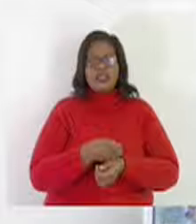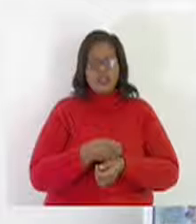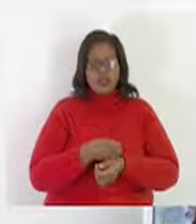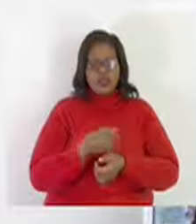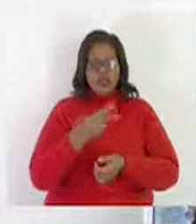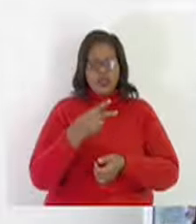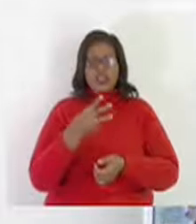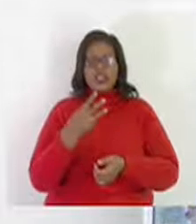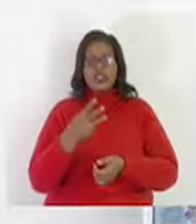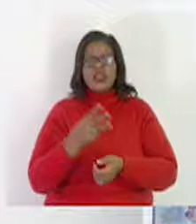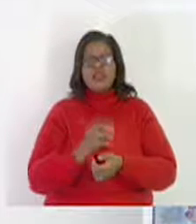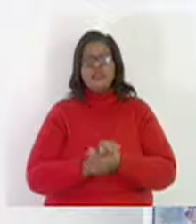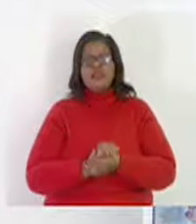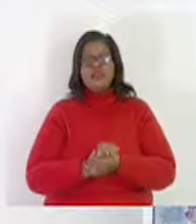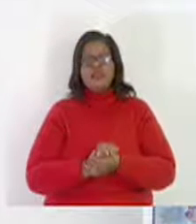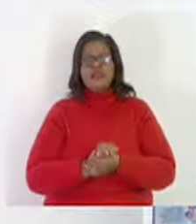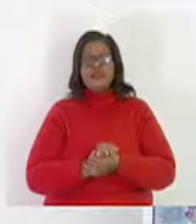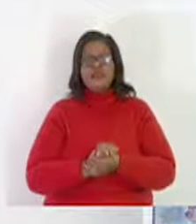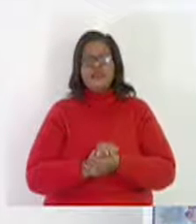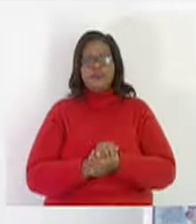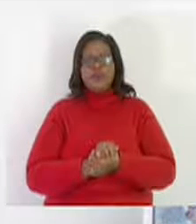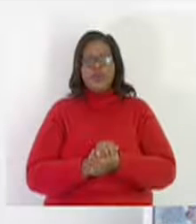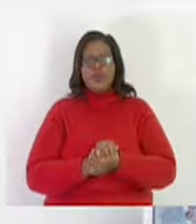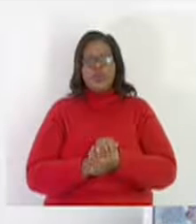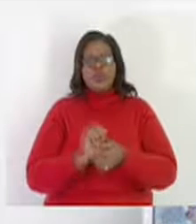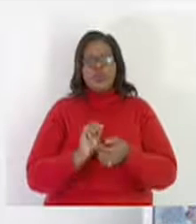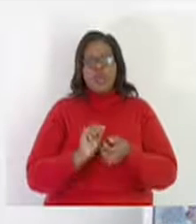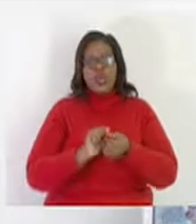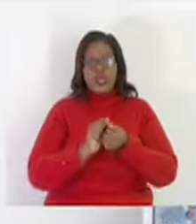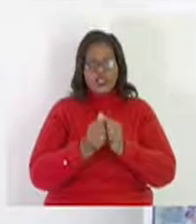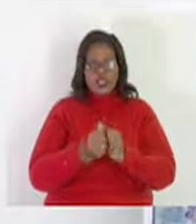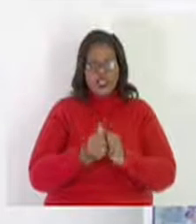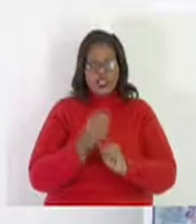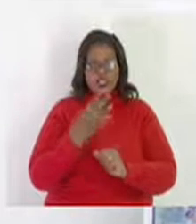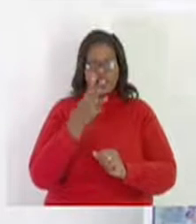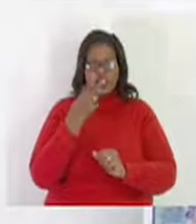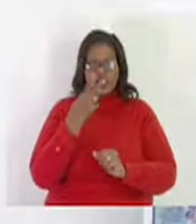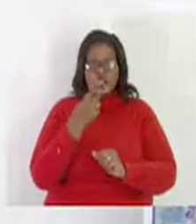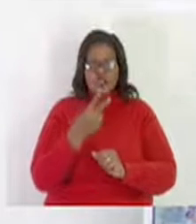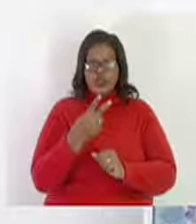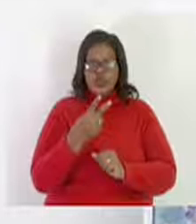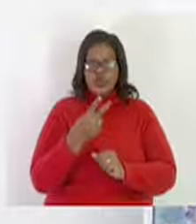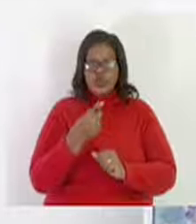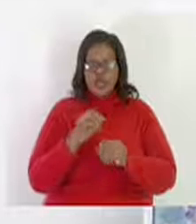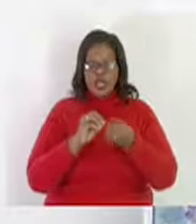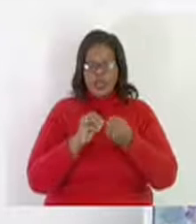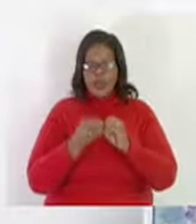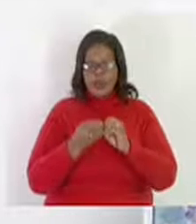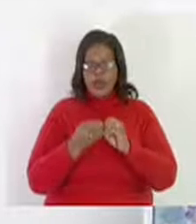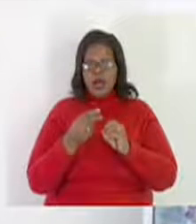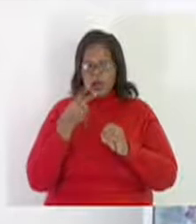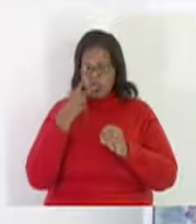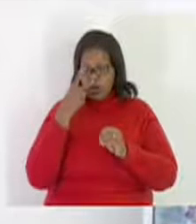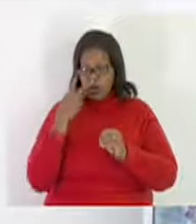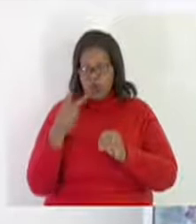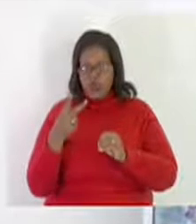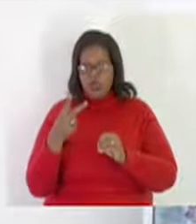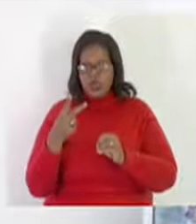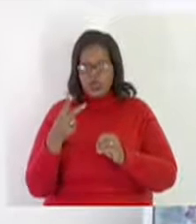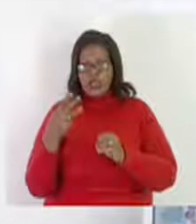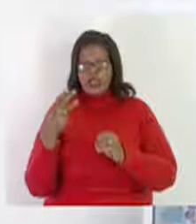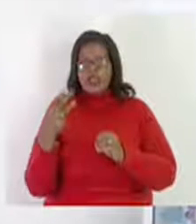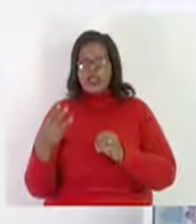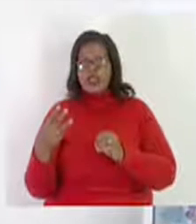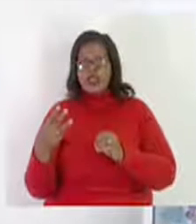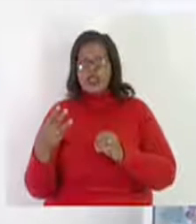46,023. We are rounding off 2. The number we need to look at is 3. We ask ourselves a